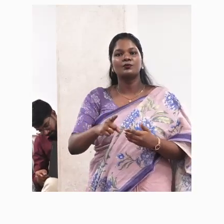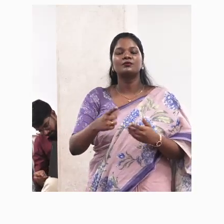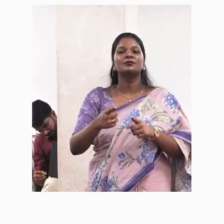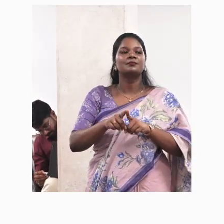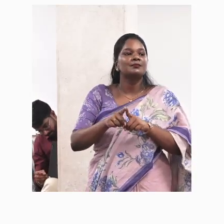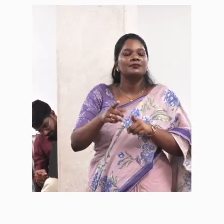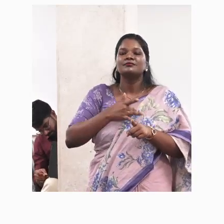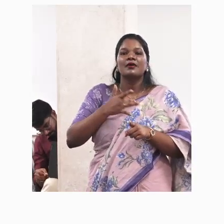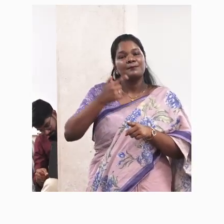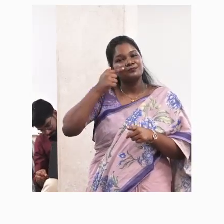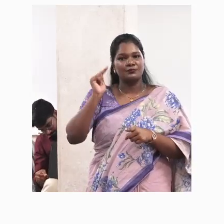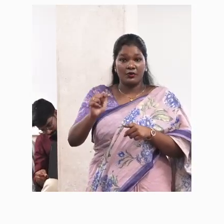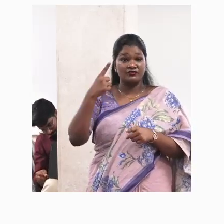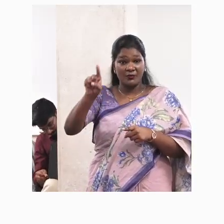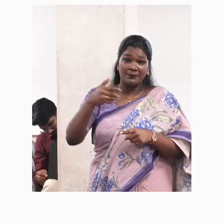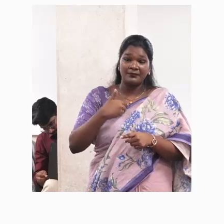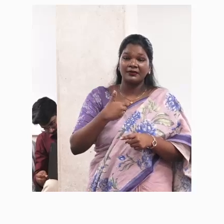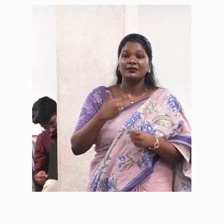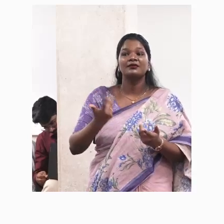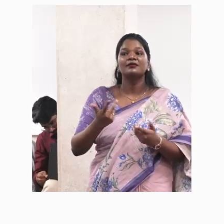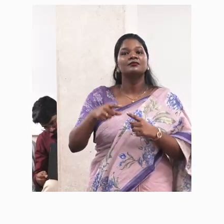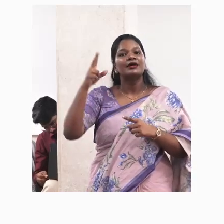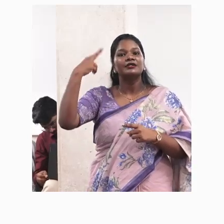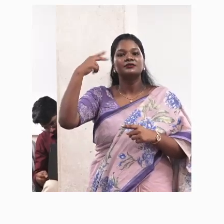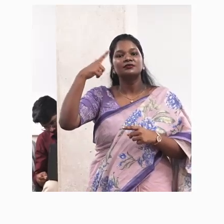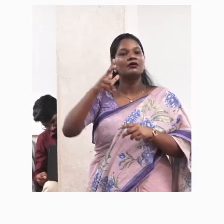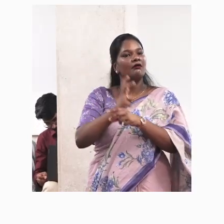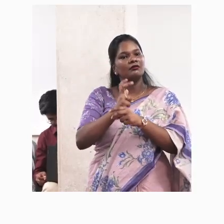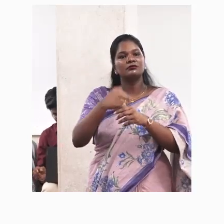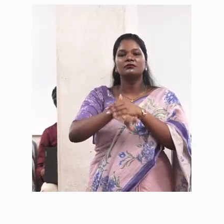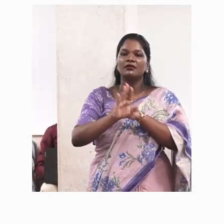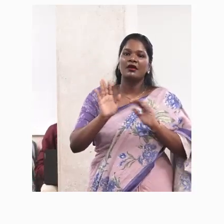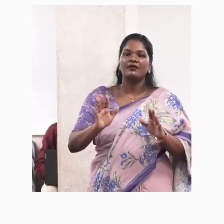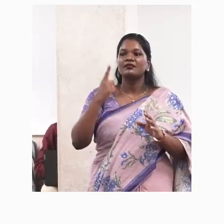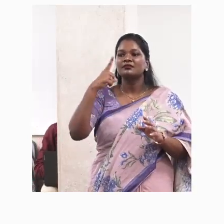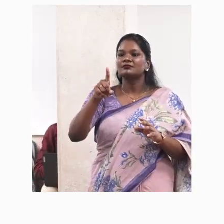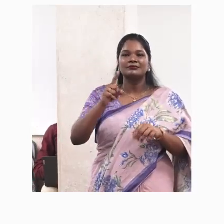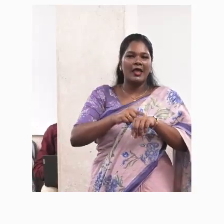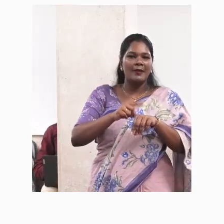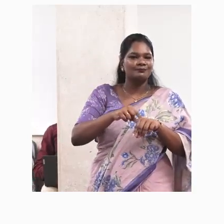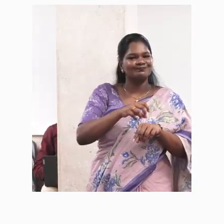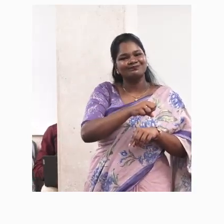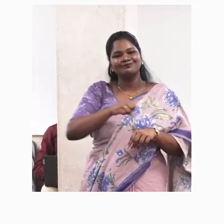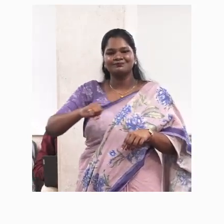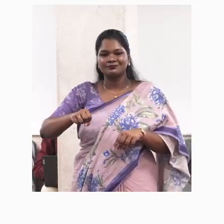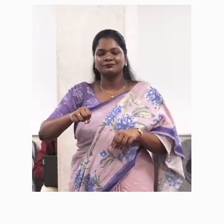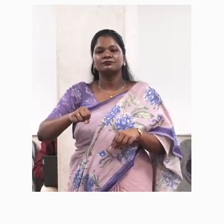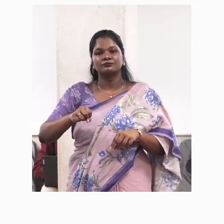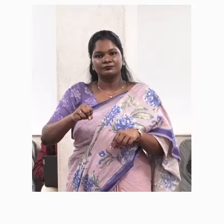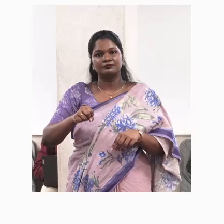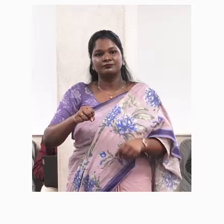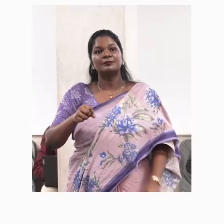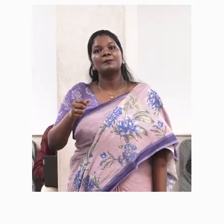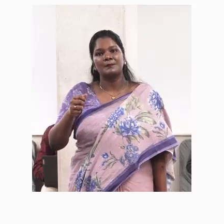very delicate point for me, because the risk is that you tend to take the stage, take